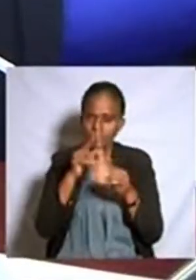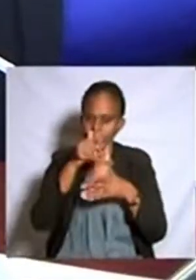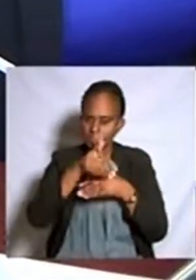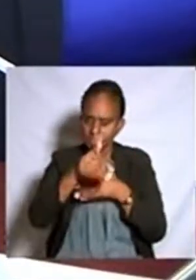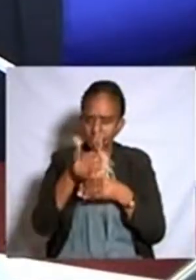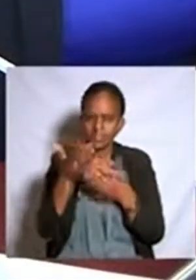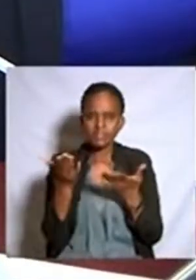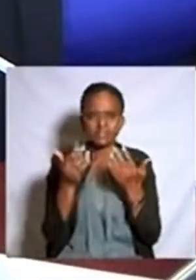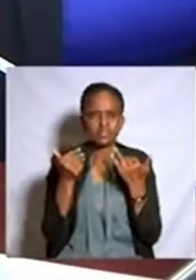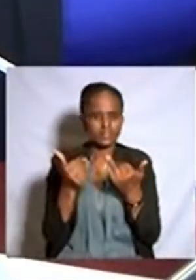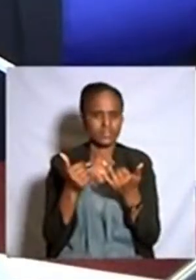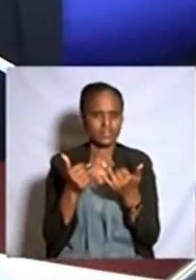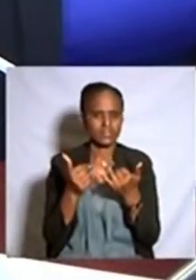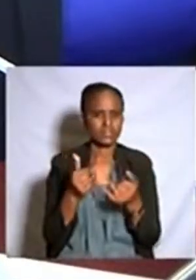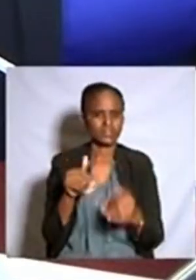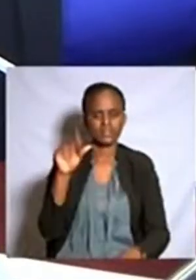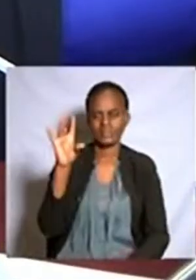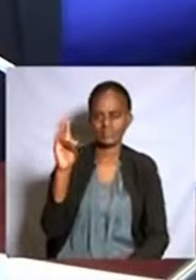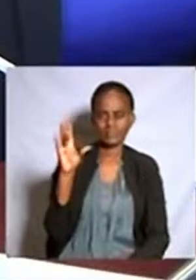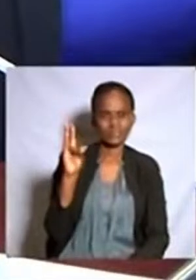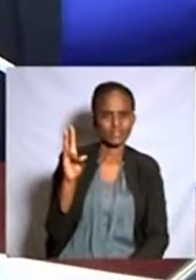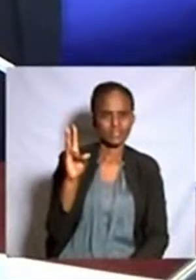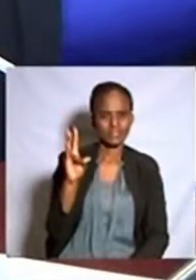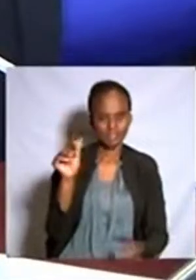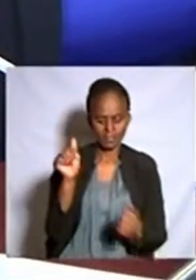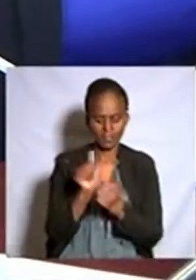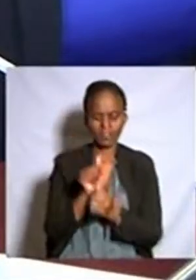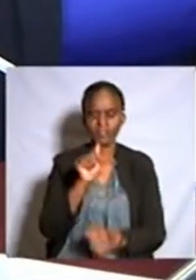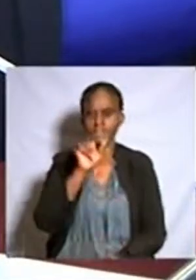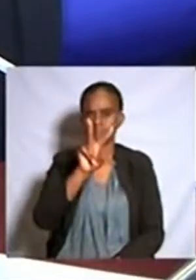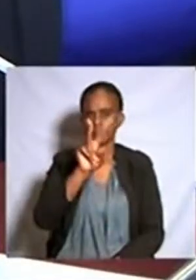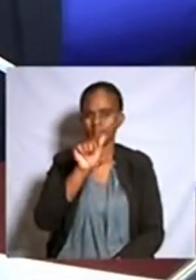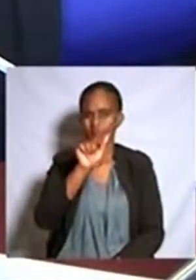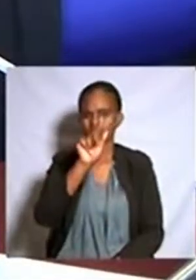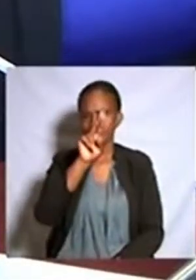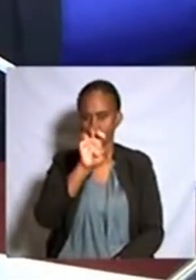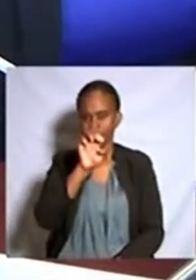mortgages stands at 17 with a value of